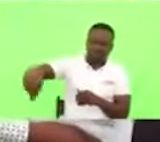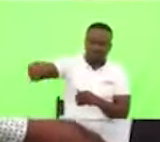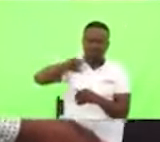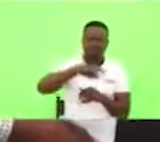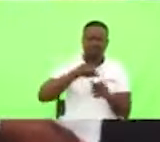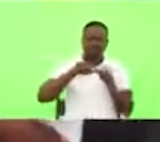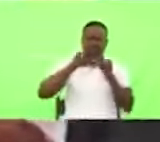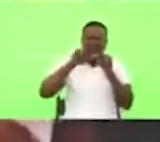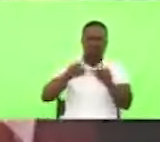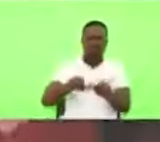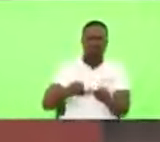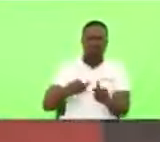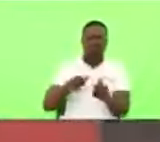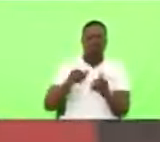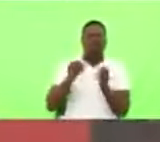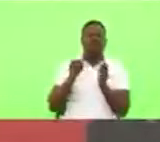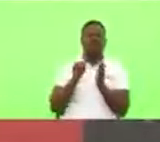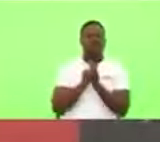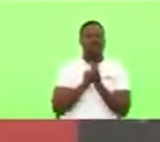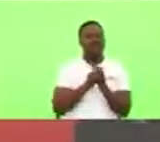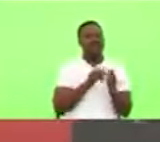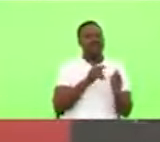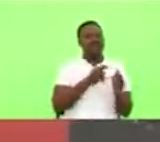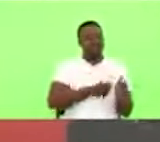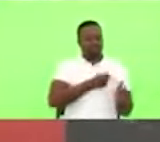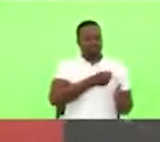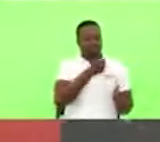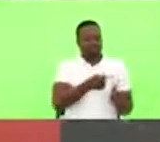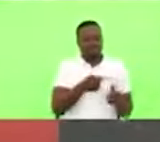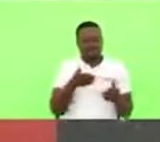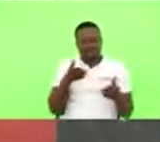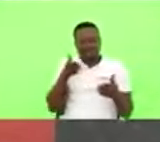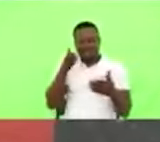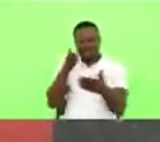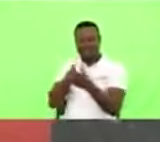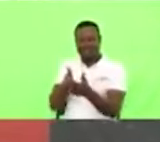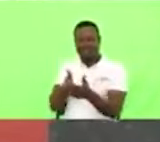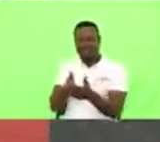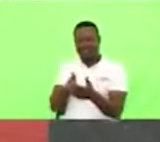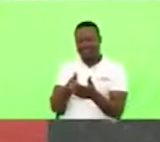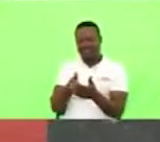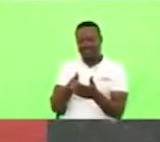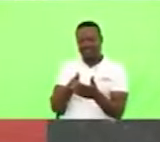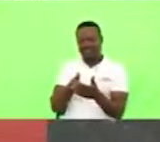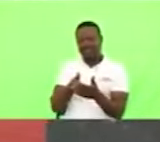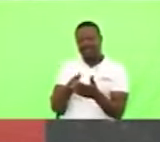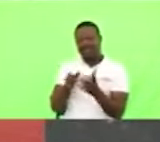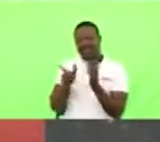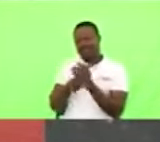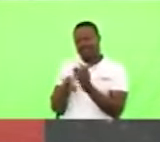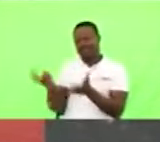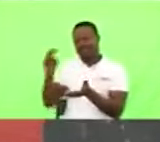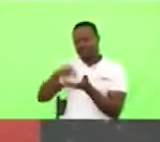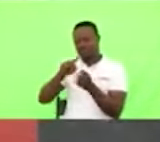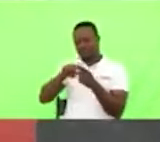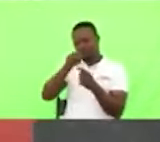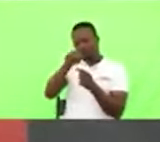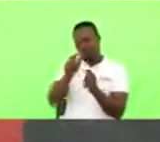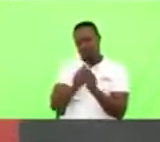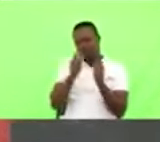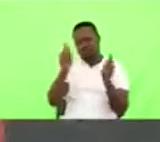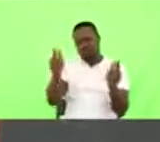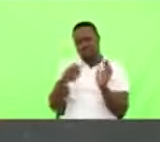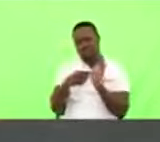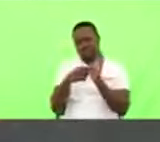their theories against the resurrection. But you are the greatest proof. You are the greatest